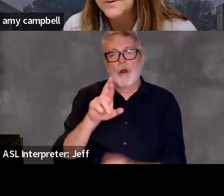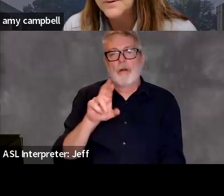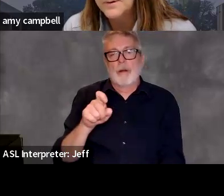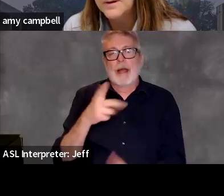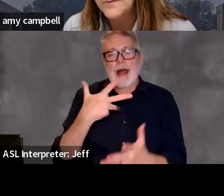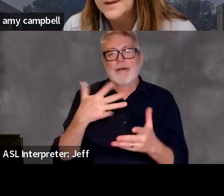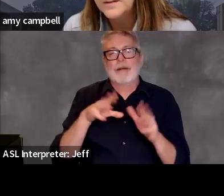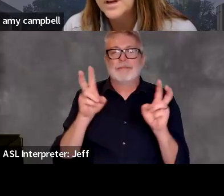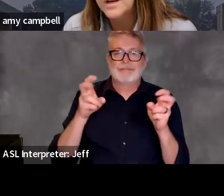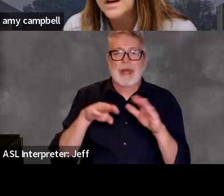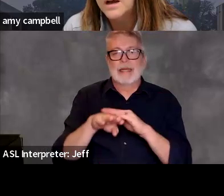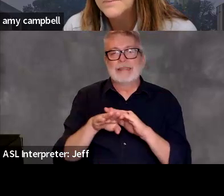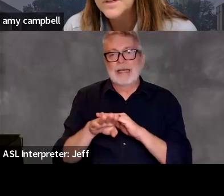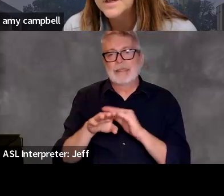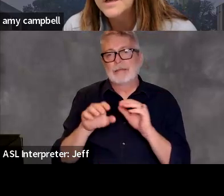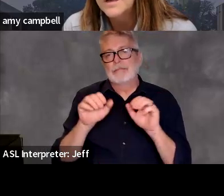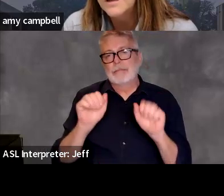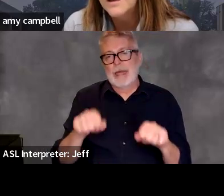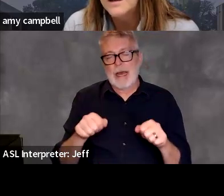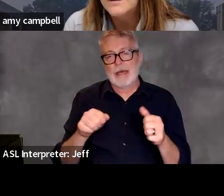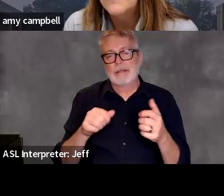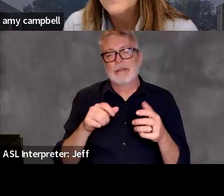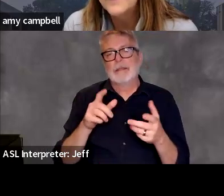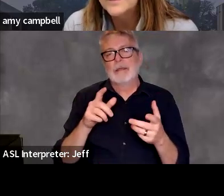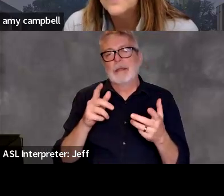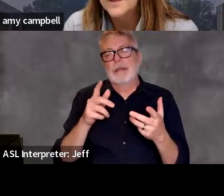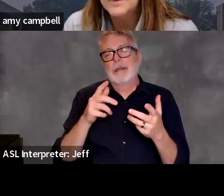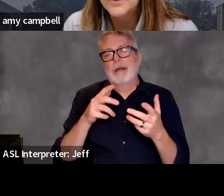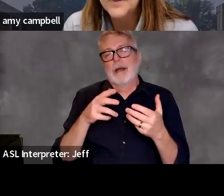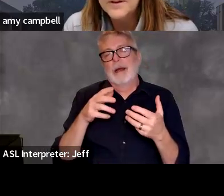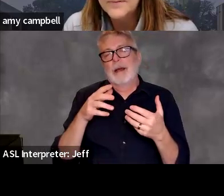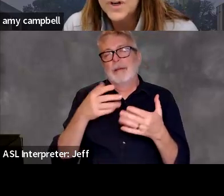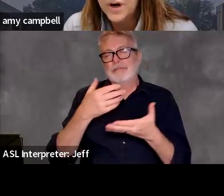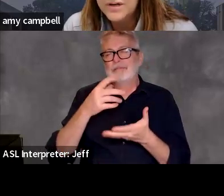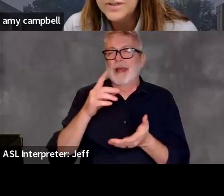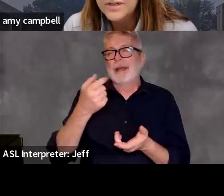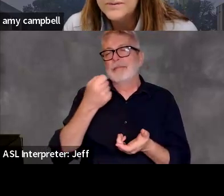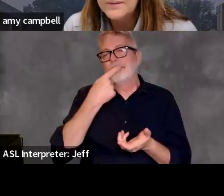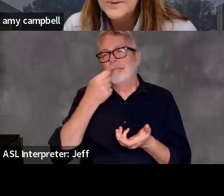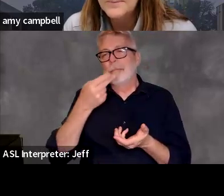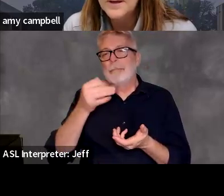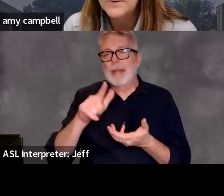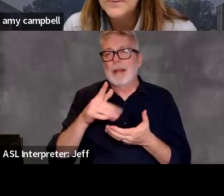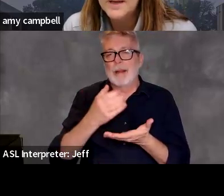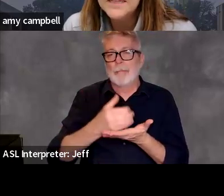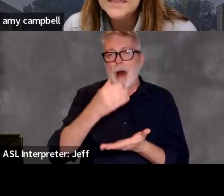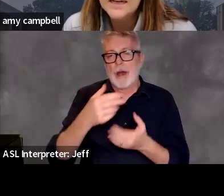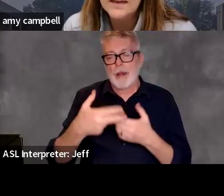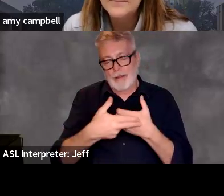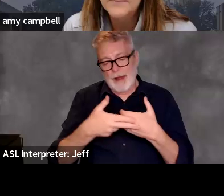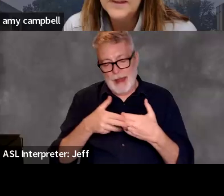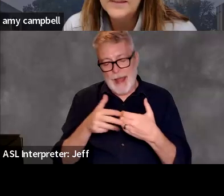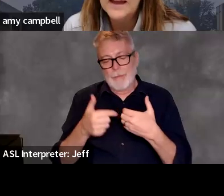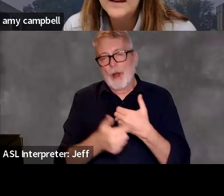prescription label or information option that's available free of charge to people upon